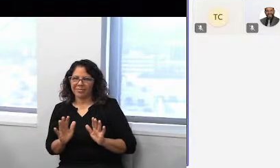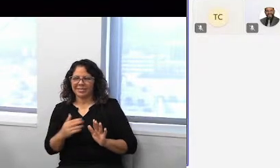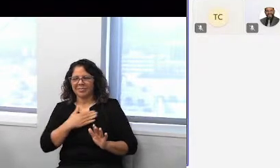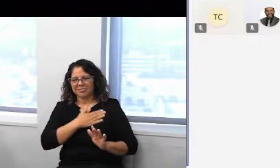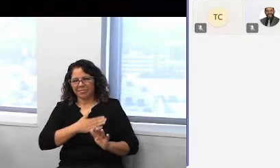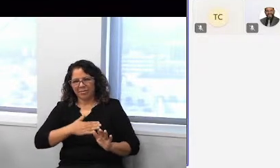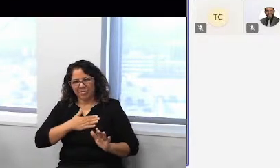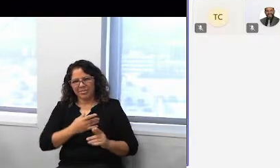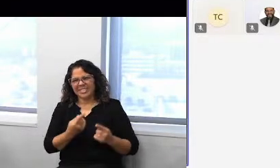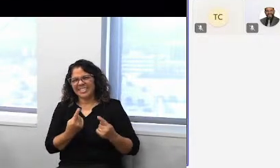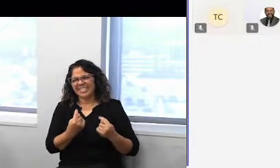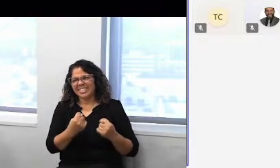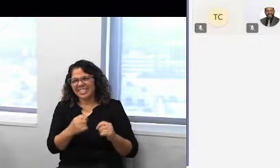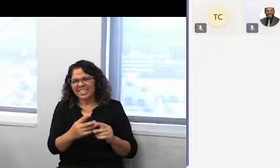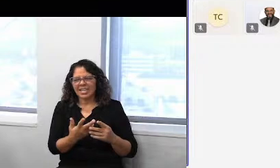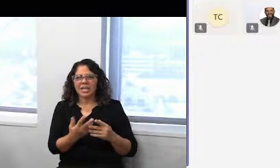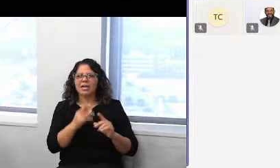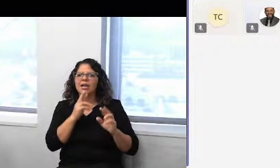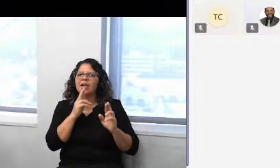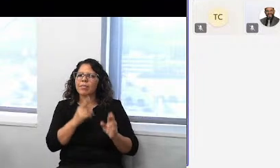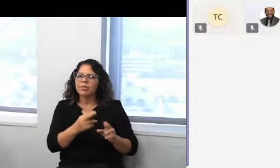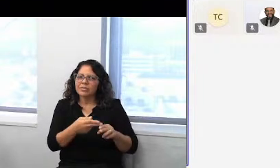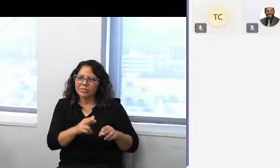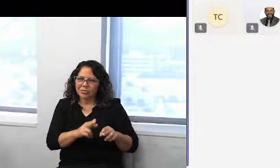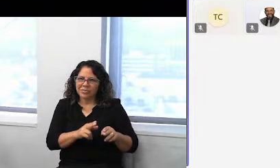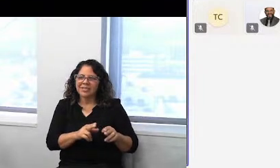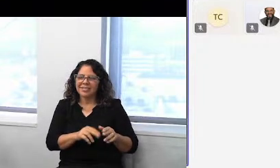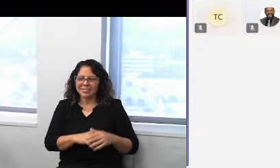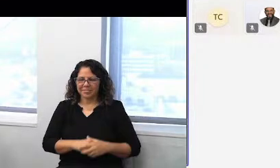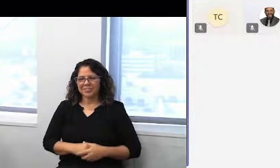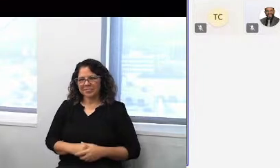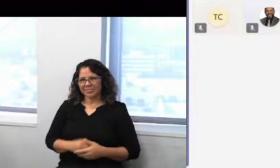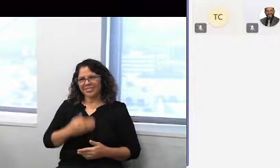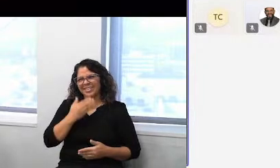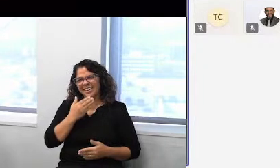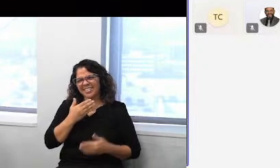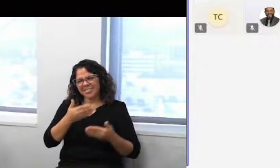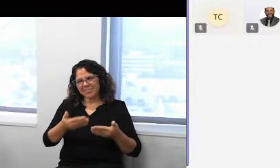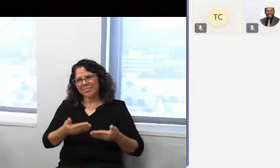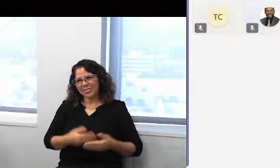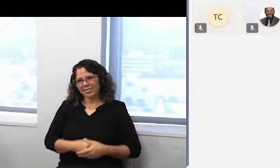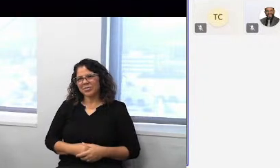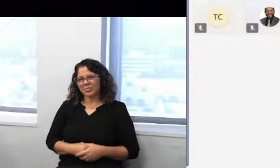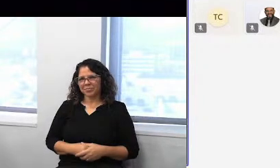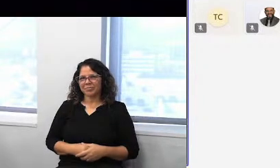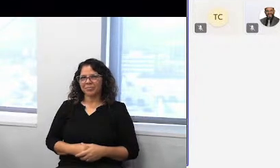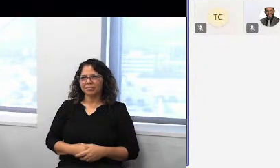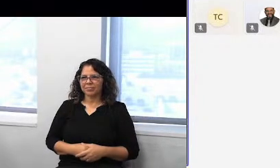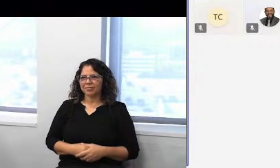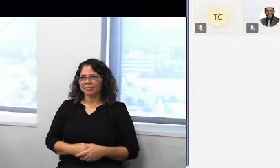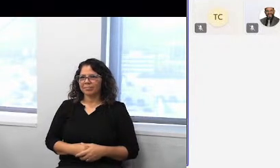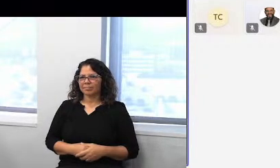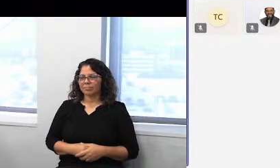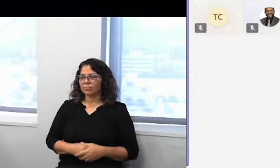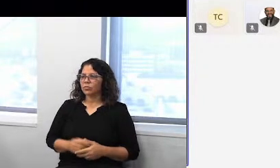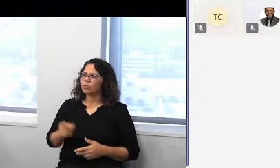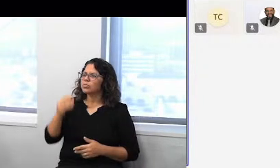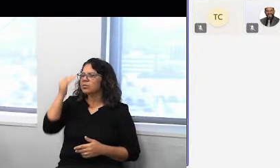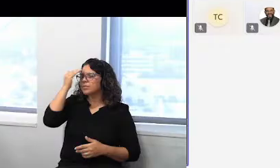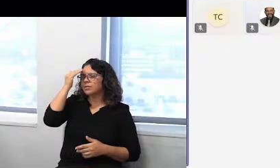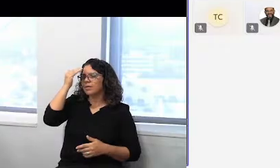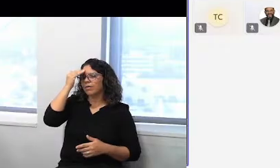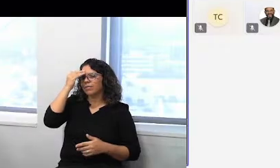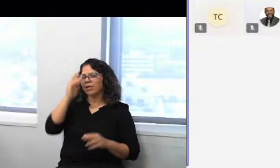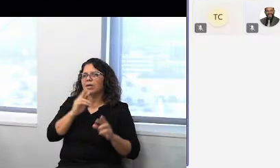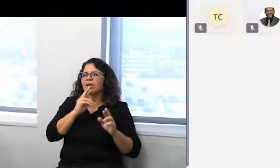Thank you, and welcome both of you. So are you familiar with the expert report that Ms. Bailey and Mr. Judd delivered